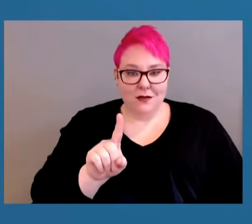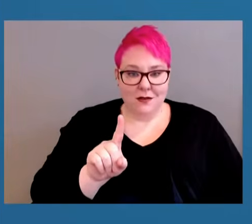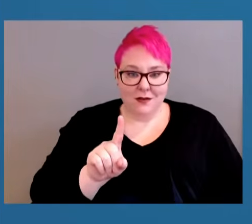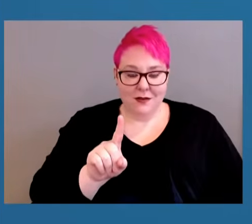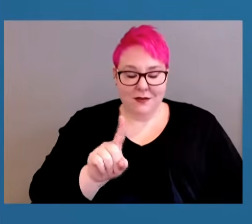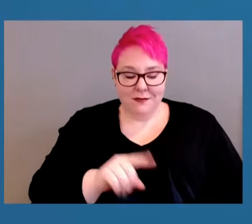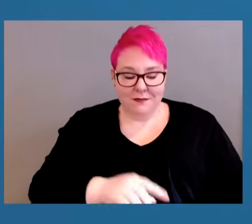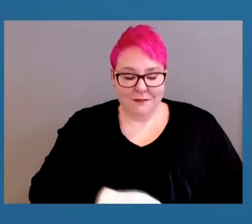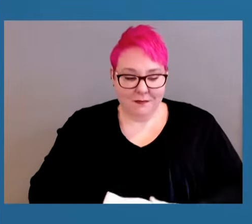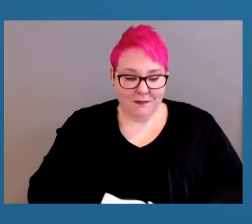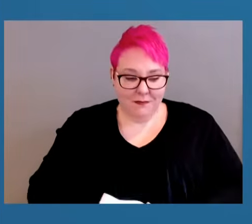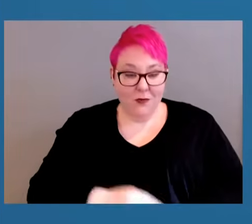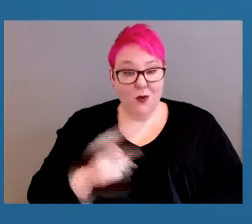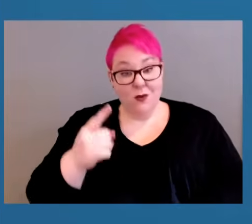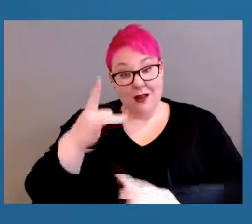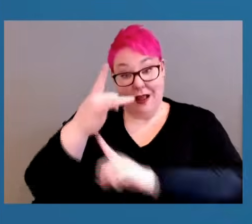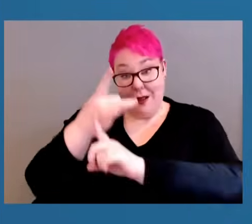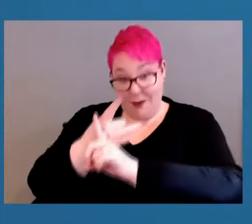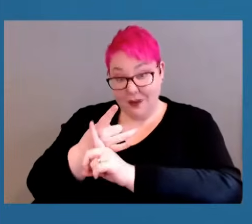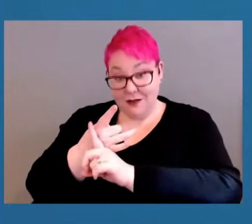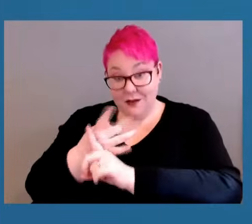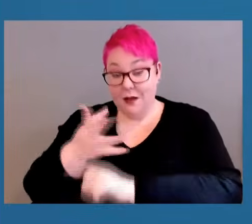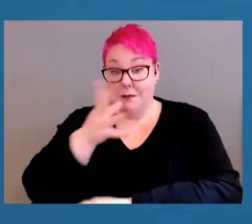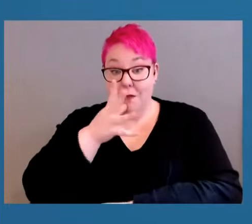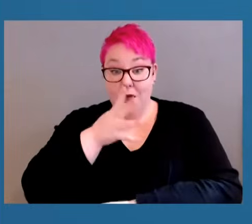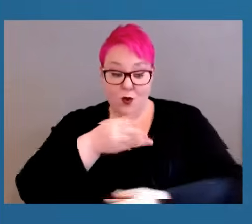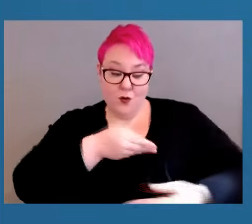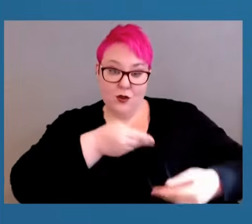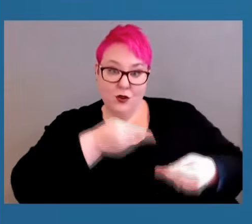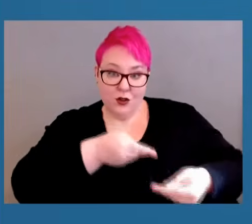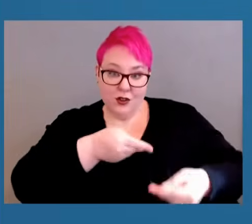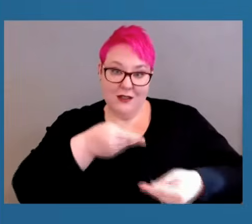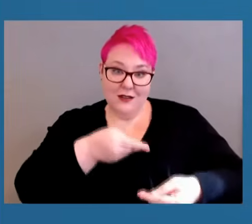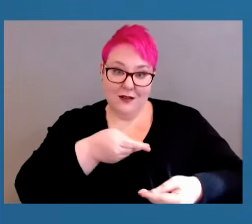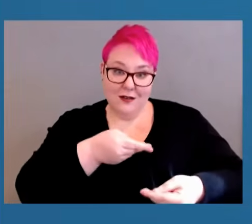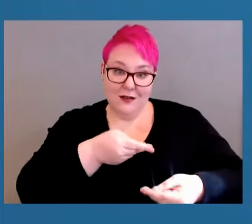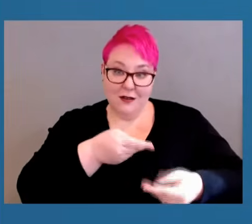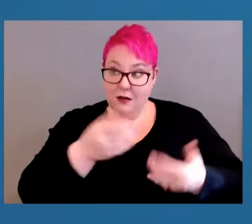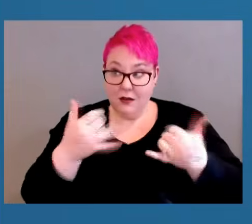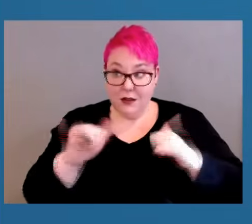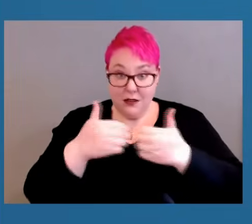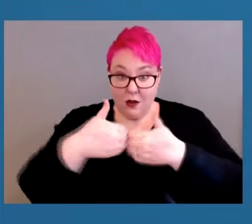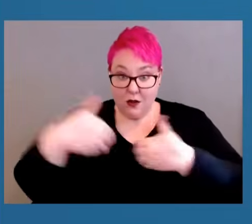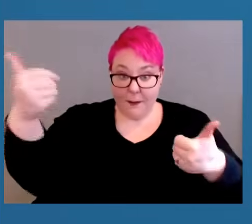One was 8 months old, and the mother was nursing the baby. They are still separated.